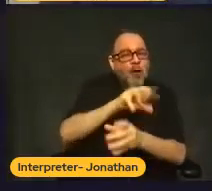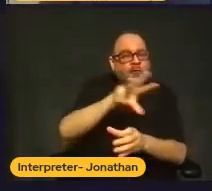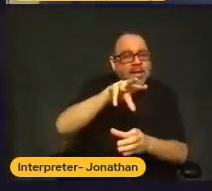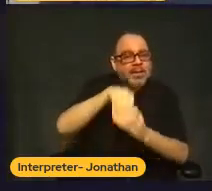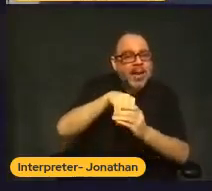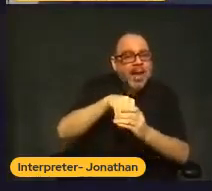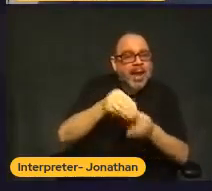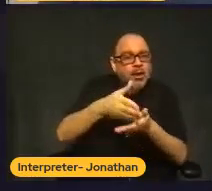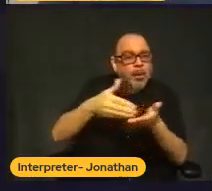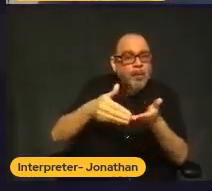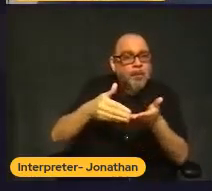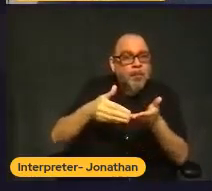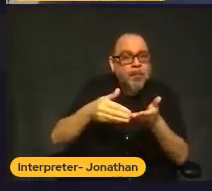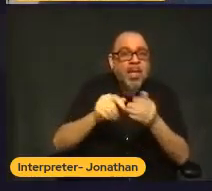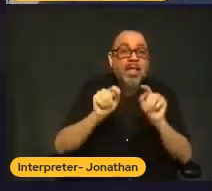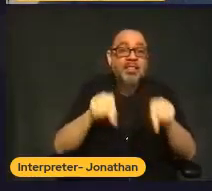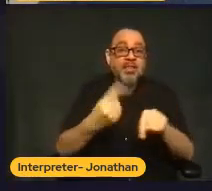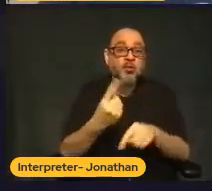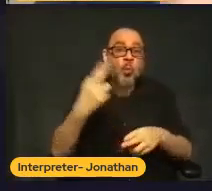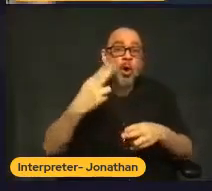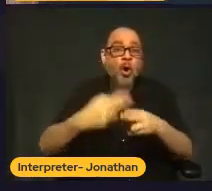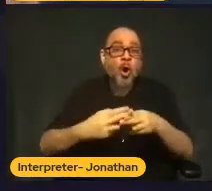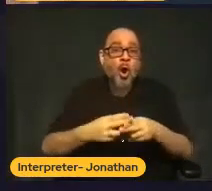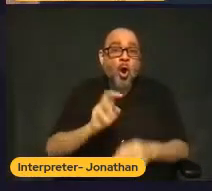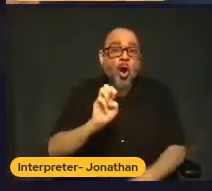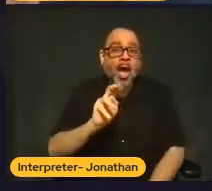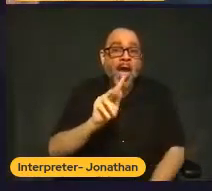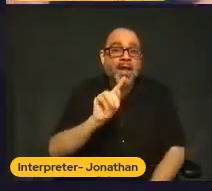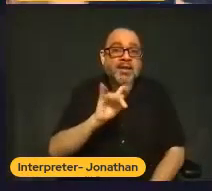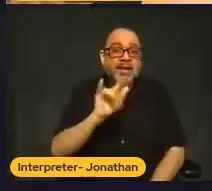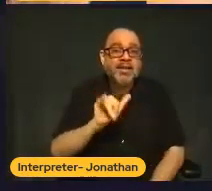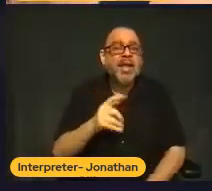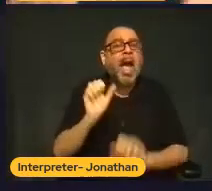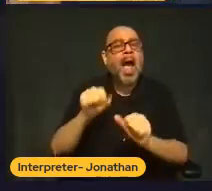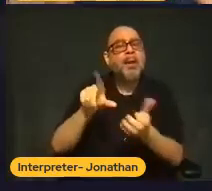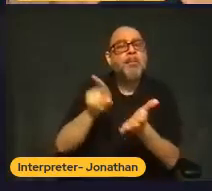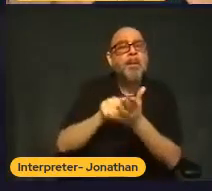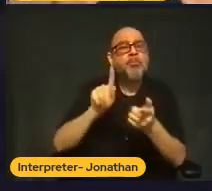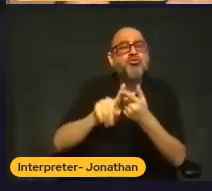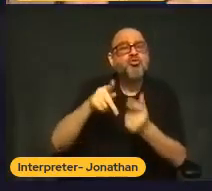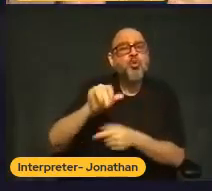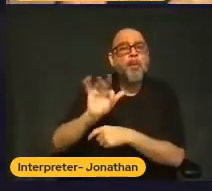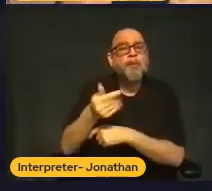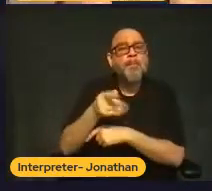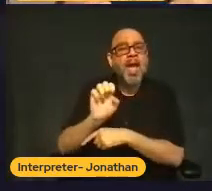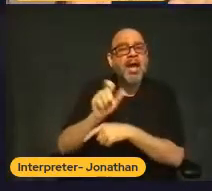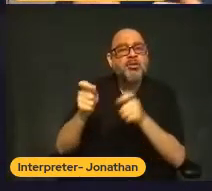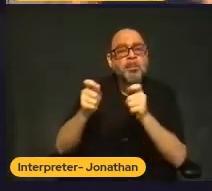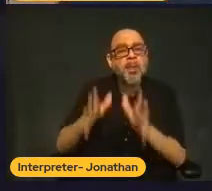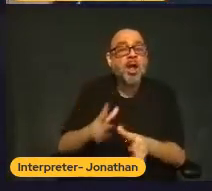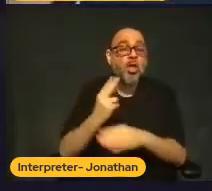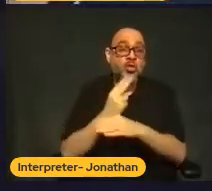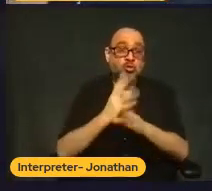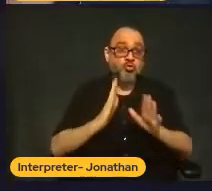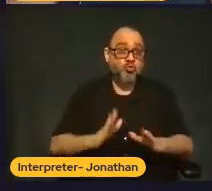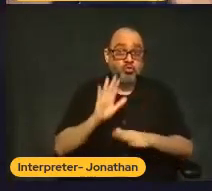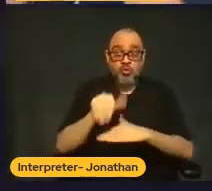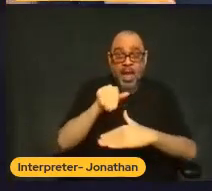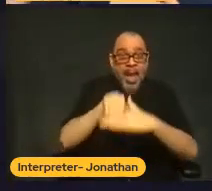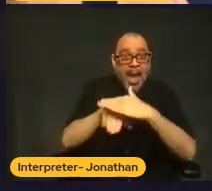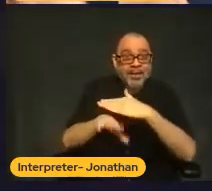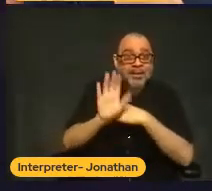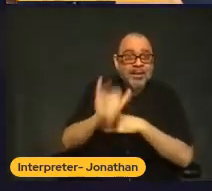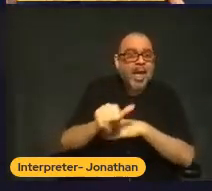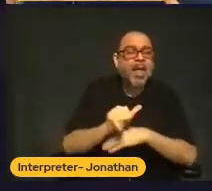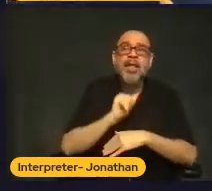component called entity is something that I can publish to a package manager. And the user who uses that component doesn't need to know that they